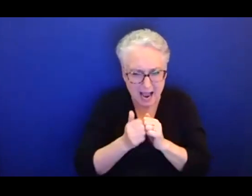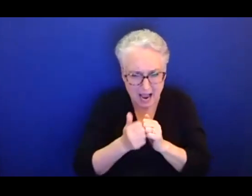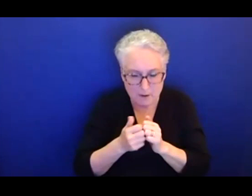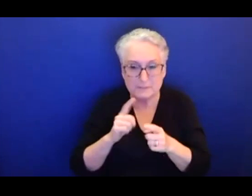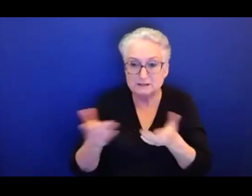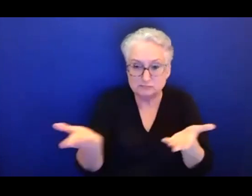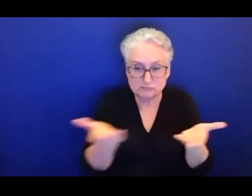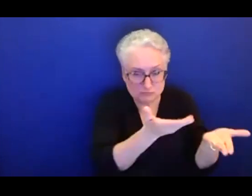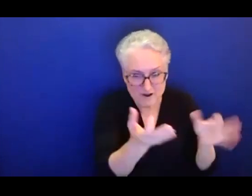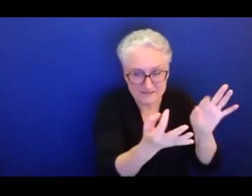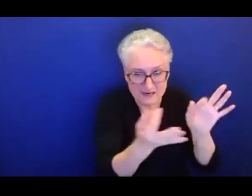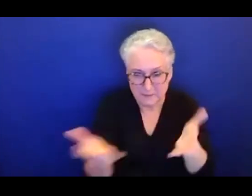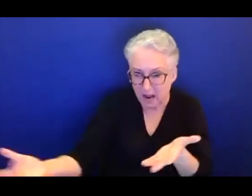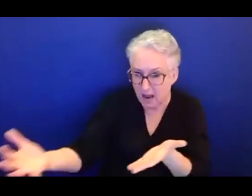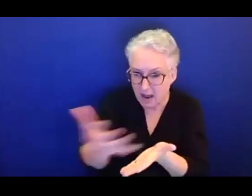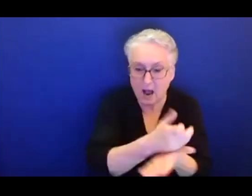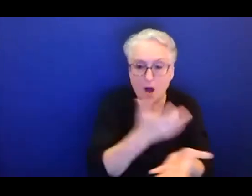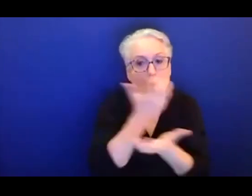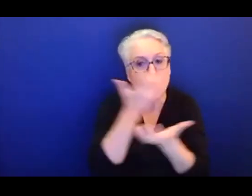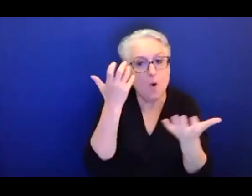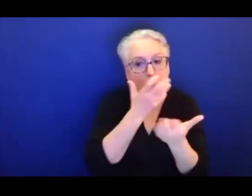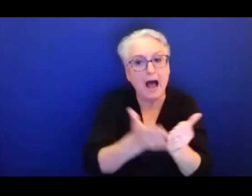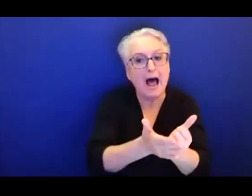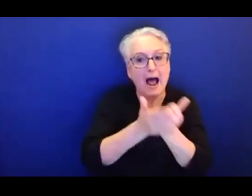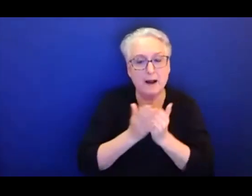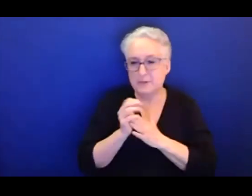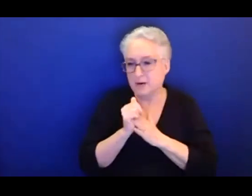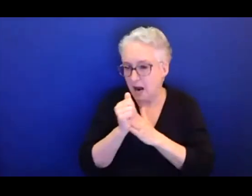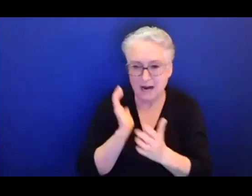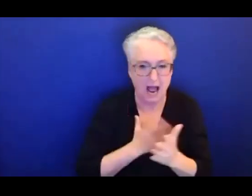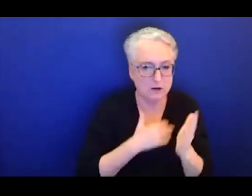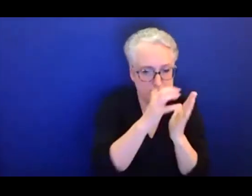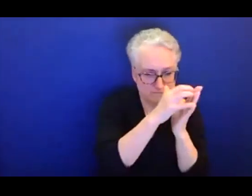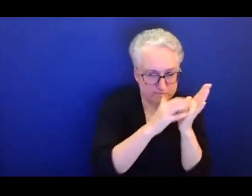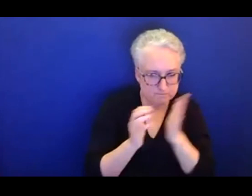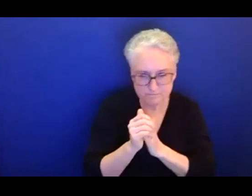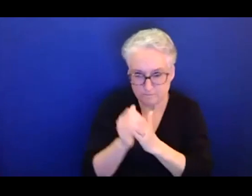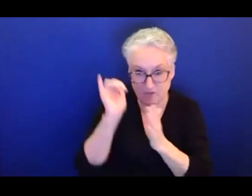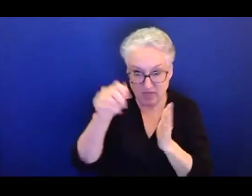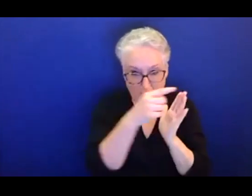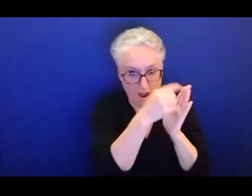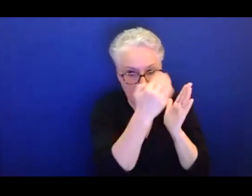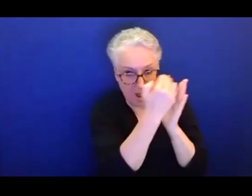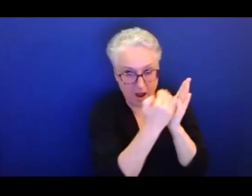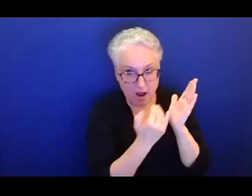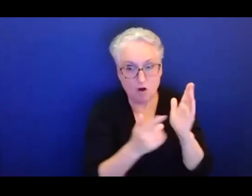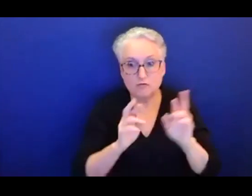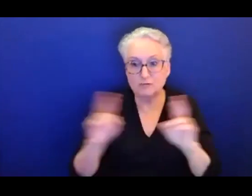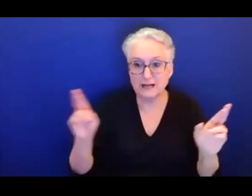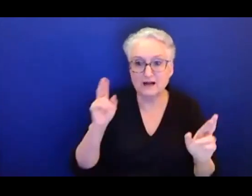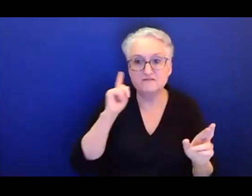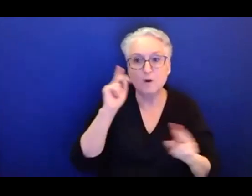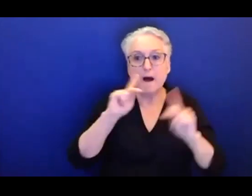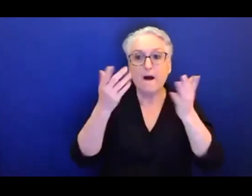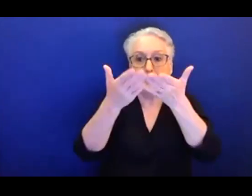the published draft that is out for public comment right now. So our second public meeting is today. And